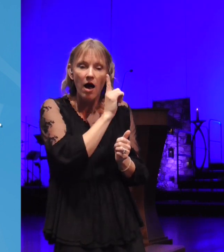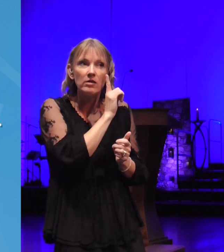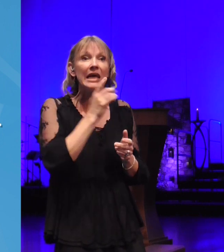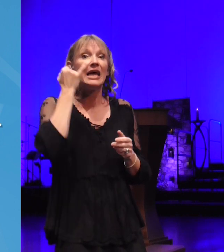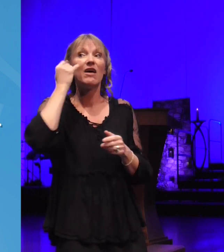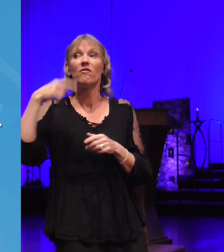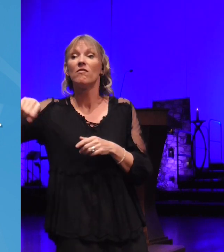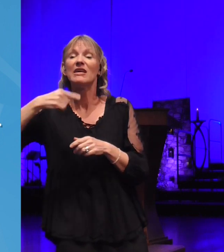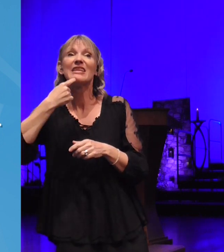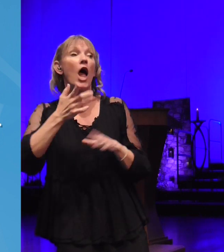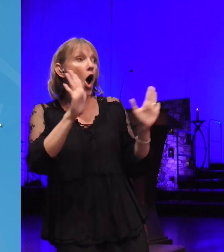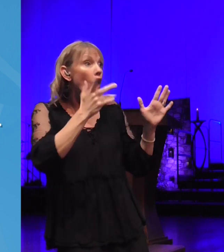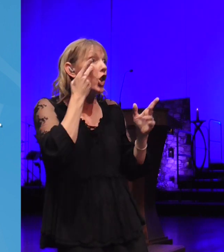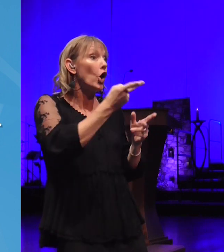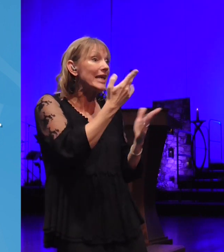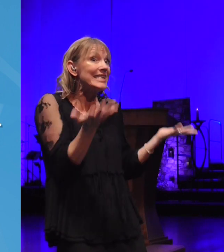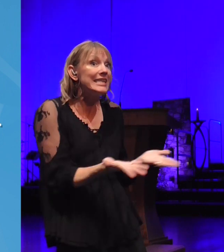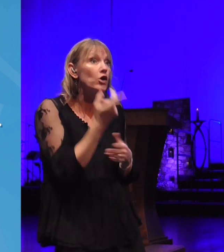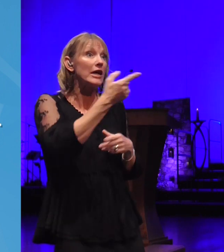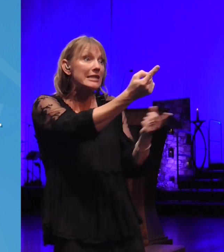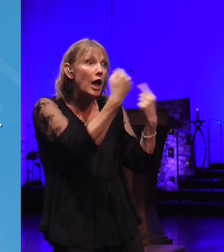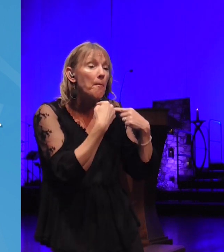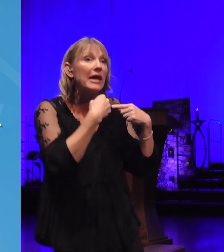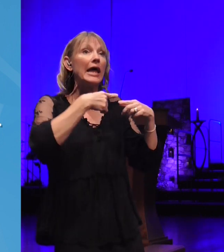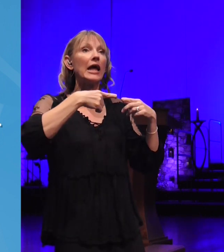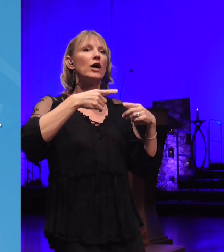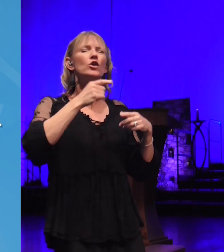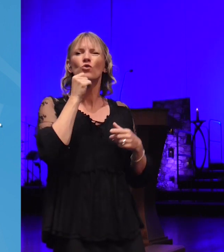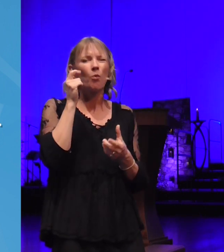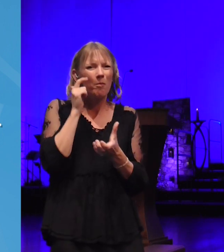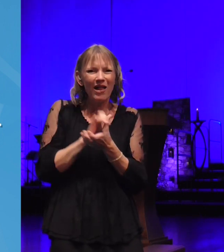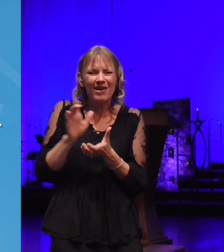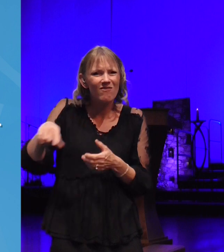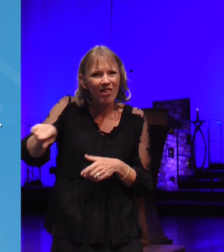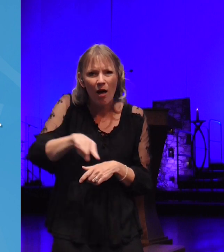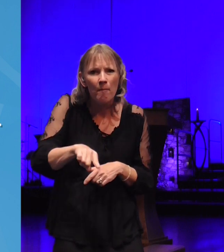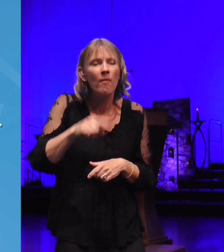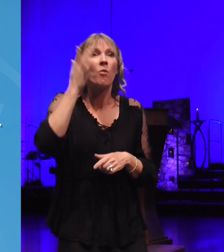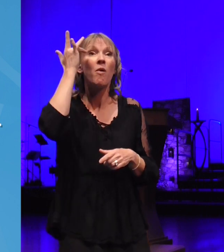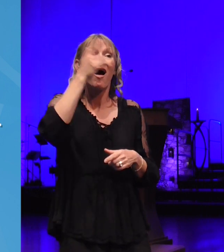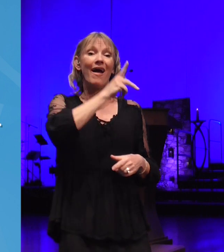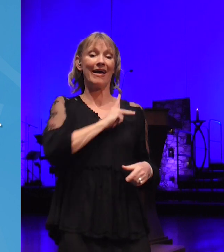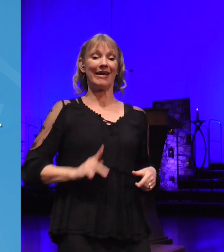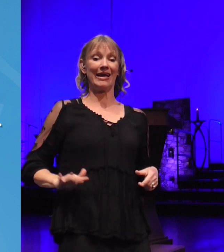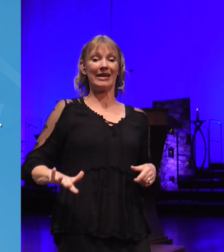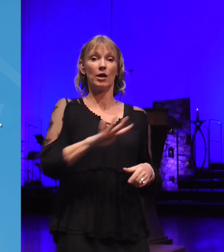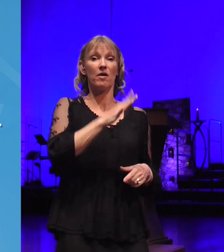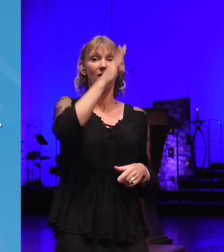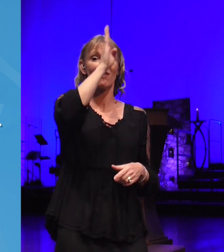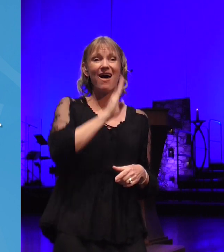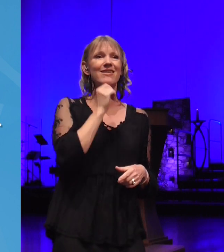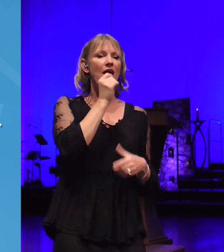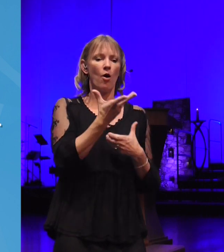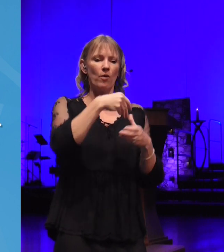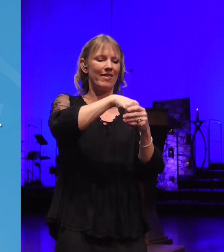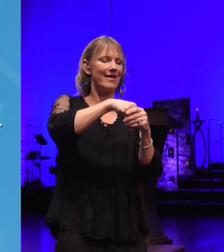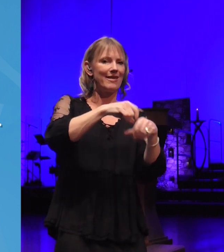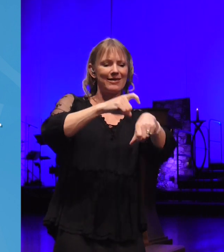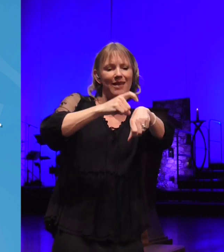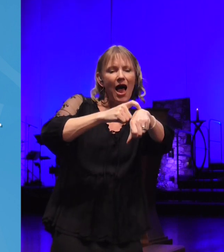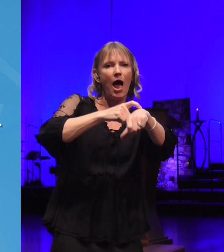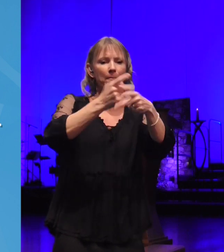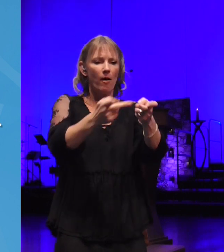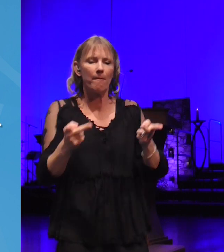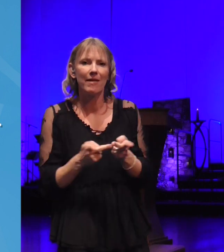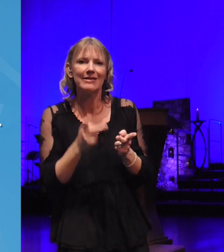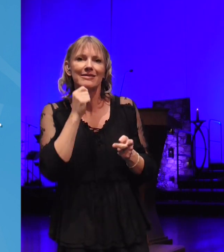coming, or look, here it is, do not believe them. The kingdom of God is not in a time or in any place.